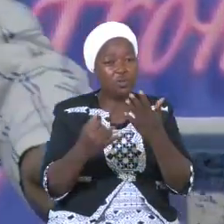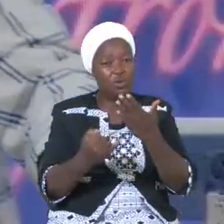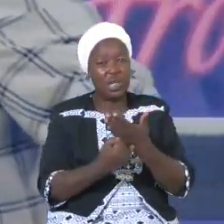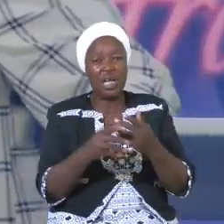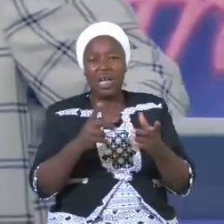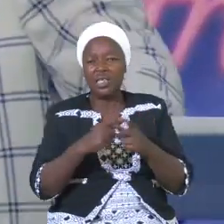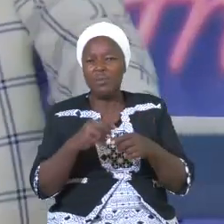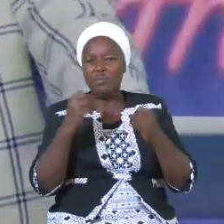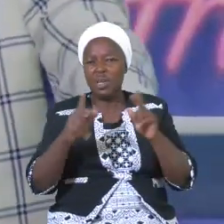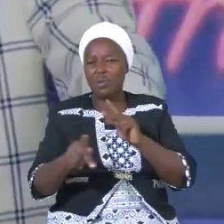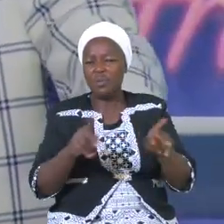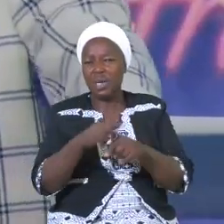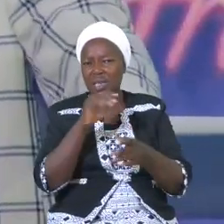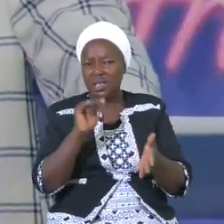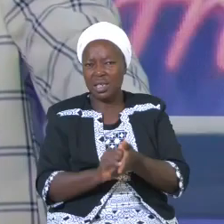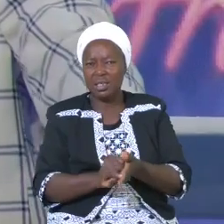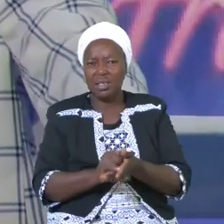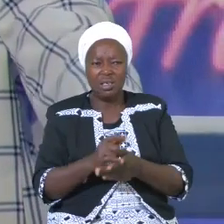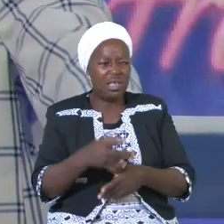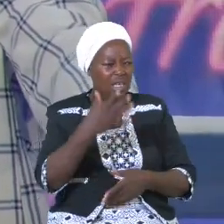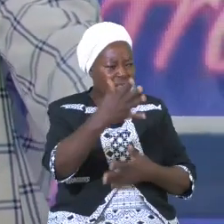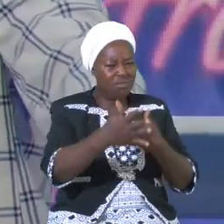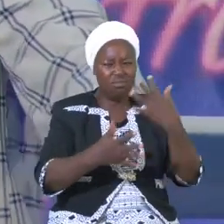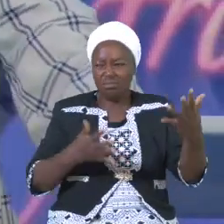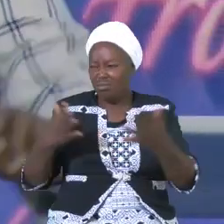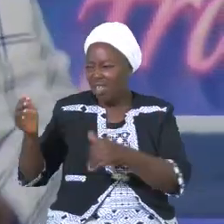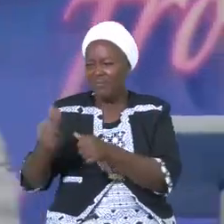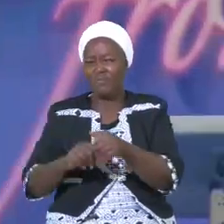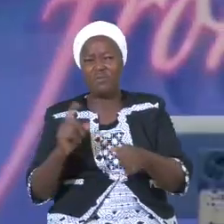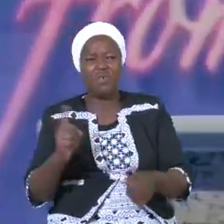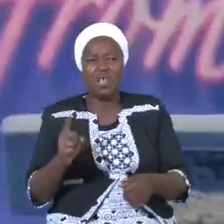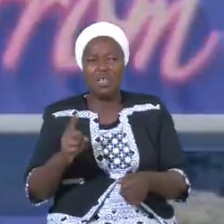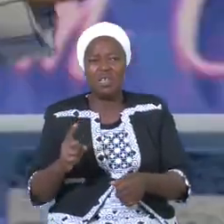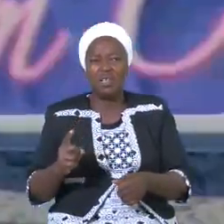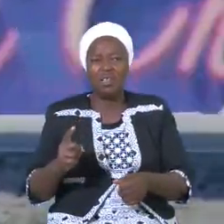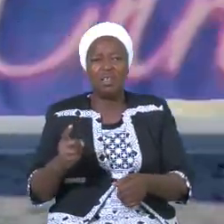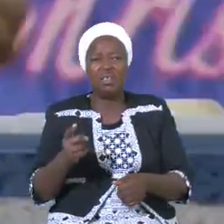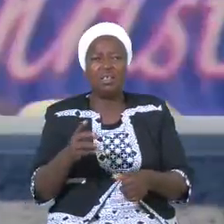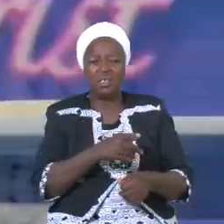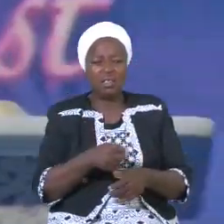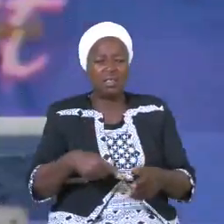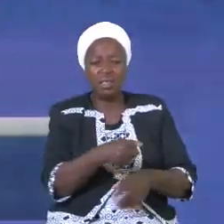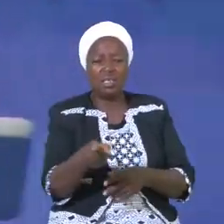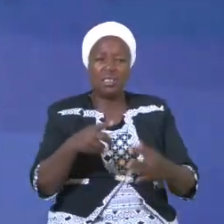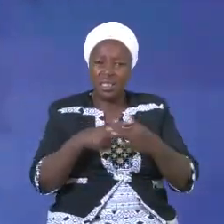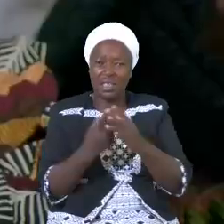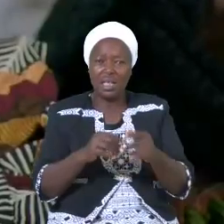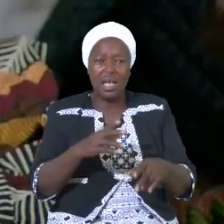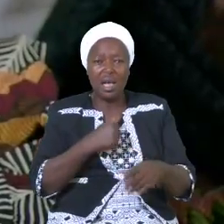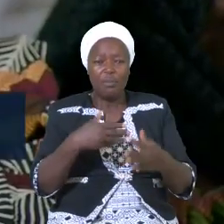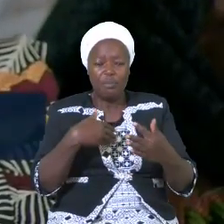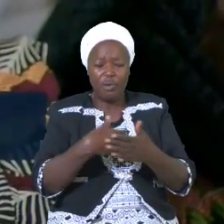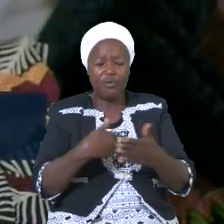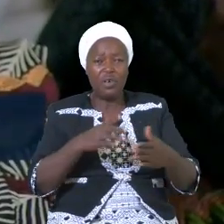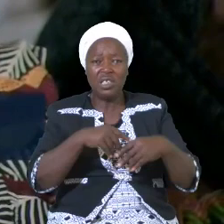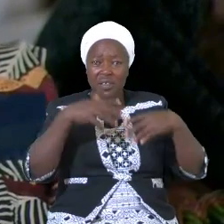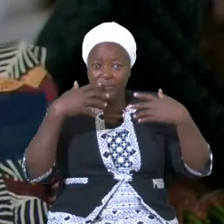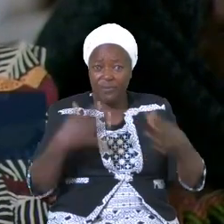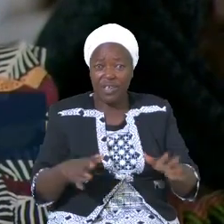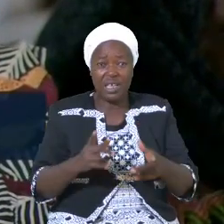that they are scattered all along the road they started and before they got to their destination